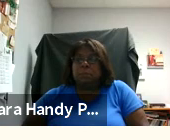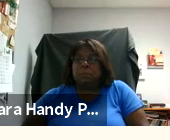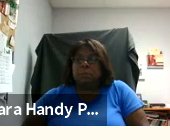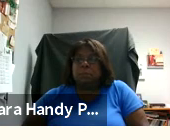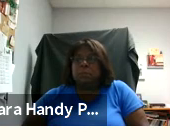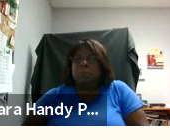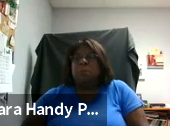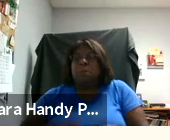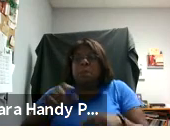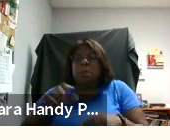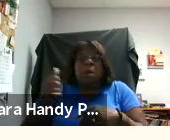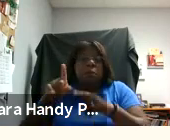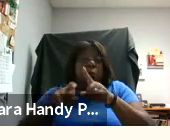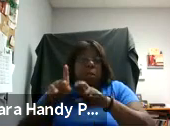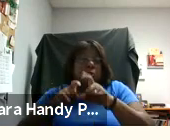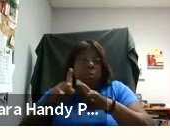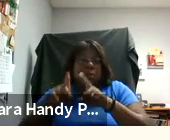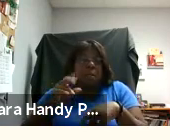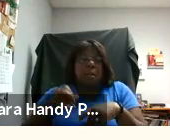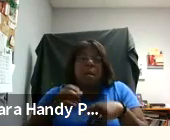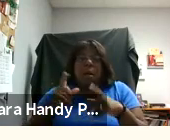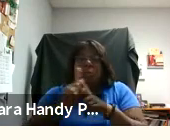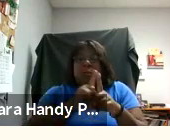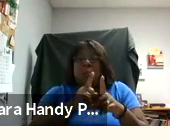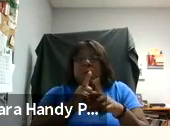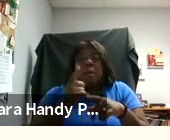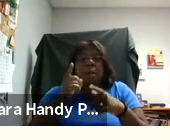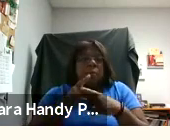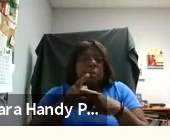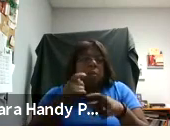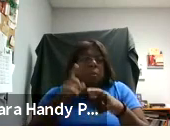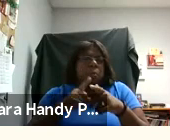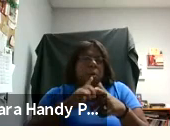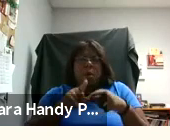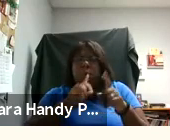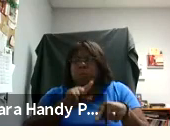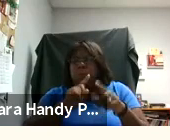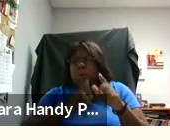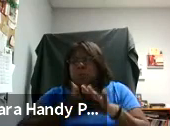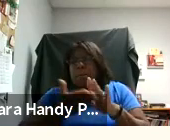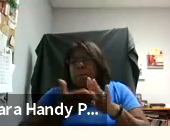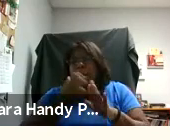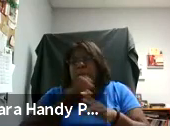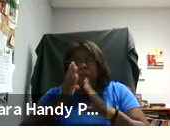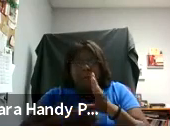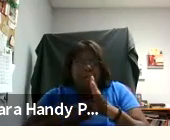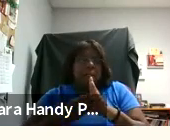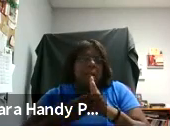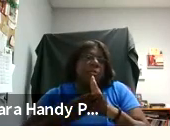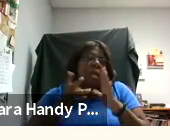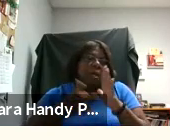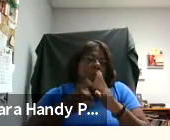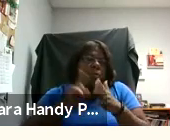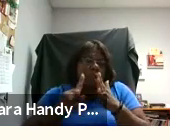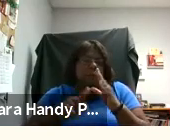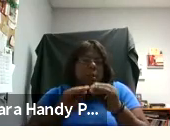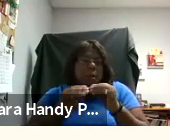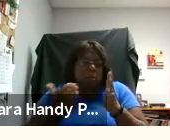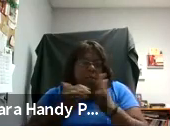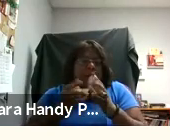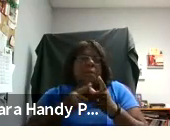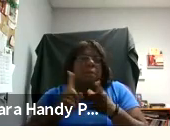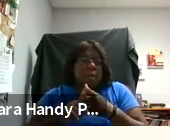Other questions on the stats? And once we rerun all these reports again and finalize and double check all these numbers, I will